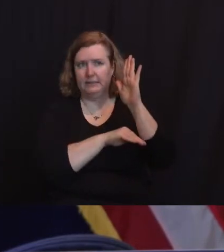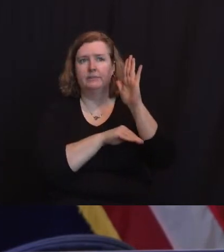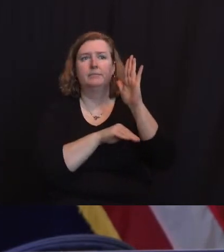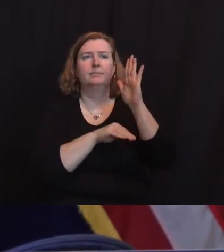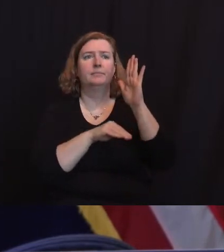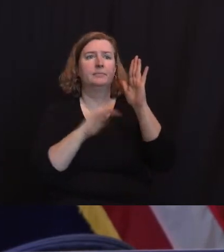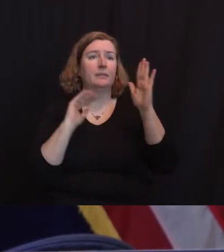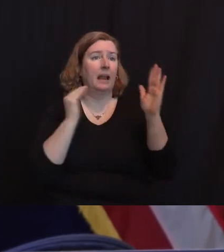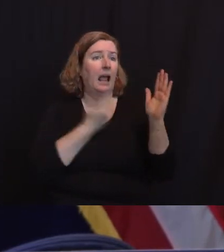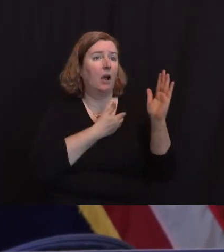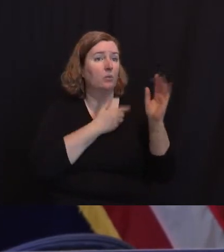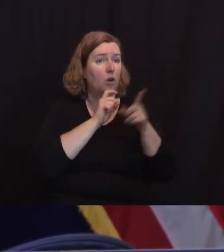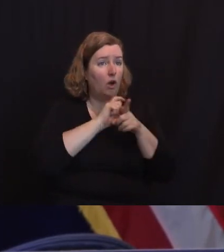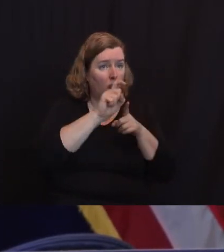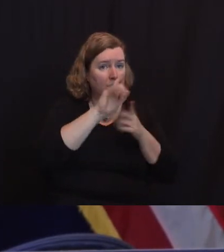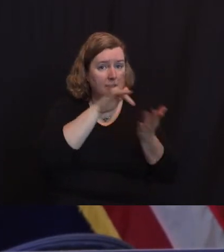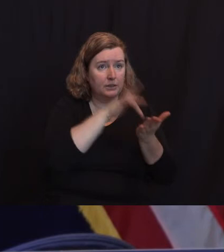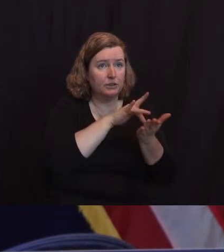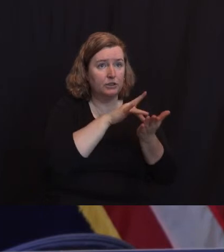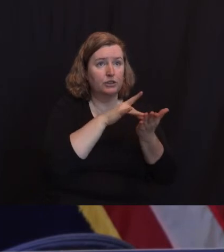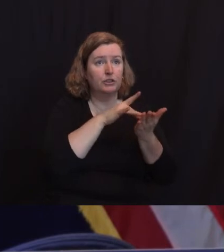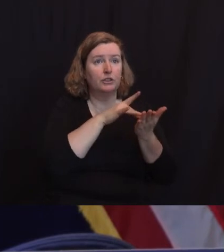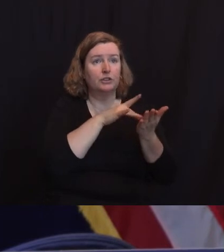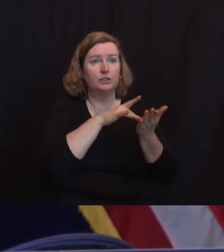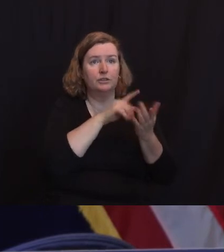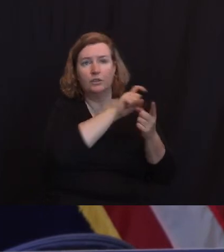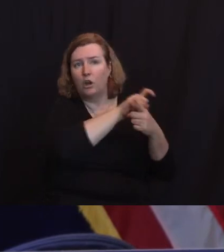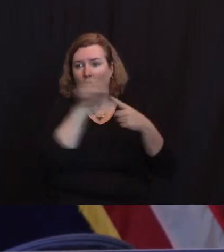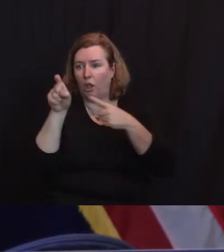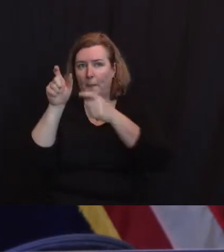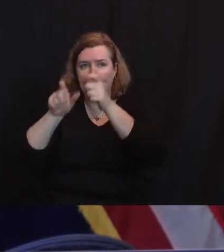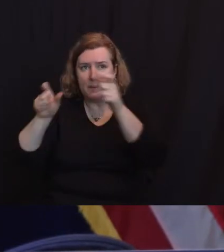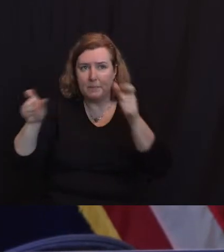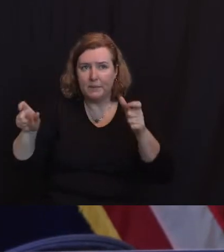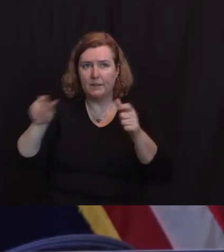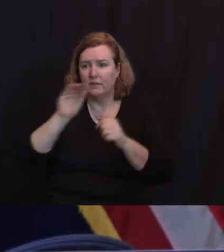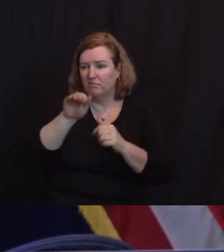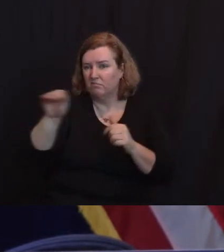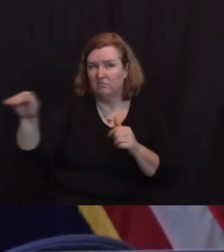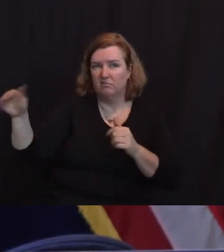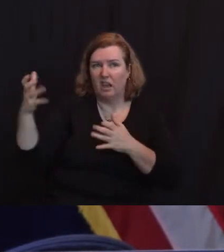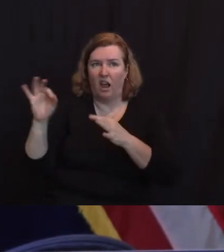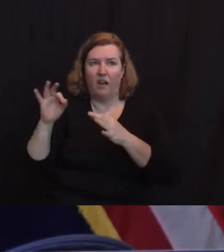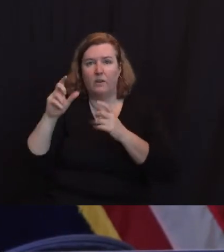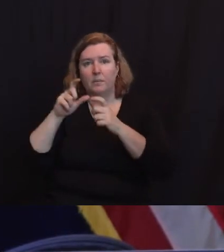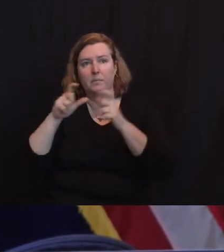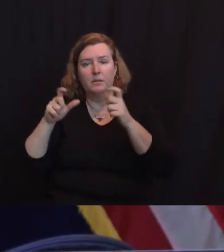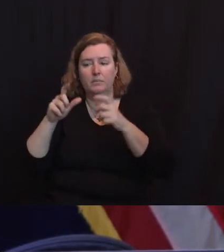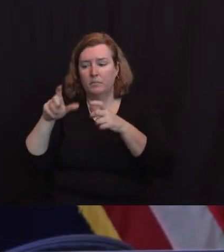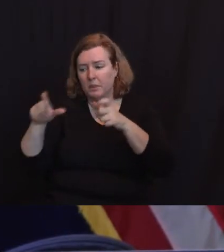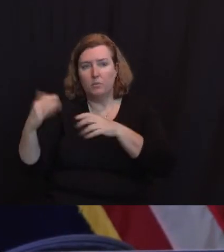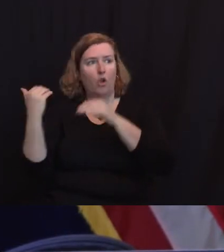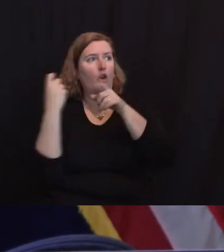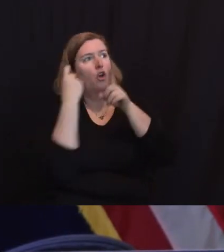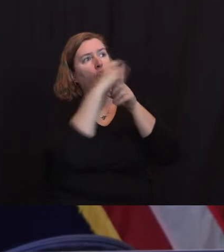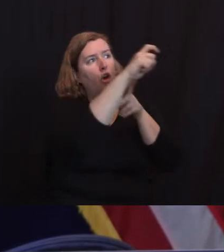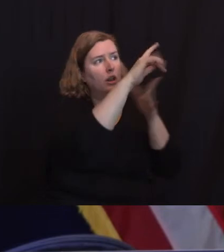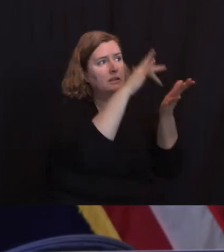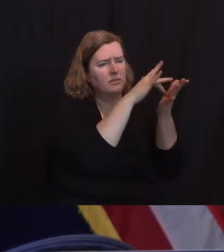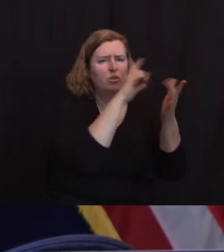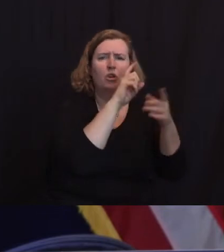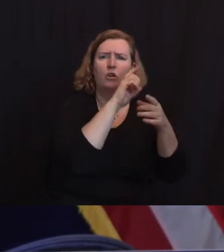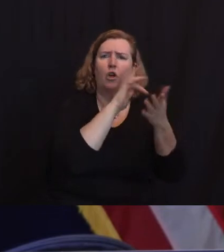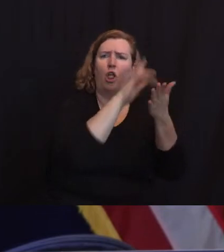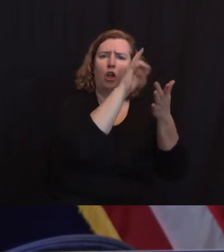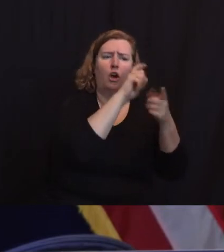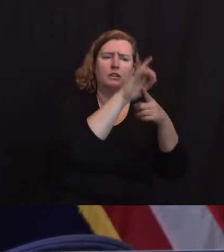individuals, not the other way around. So that, in a few days, Reverend Roundtree had 3,600 names to us, and we had calls out to